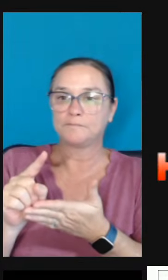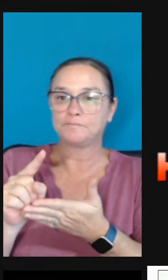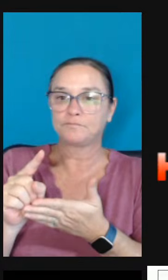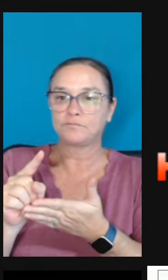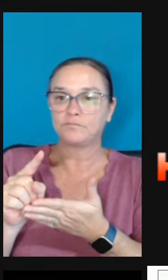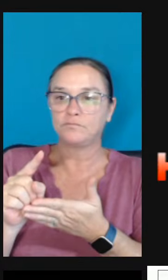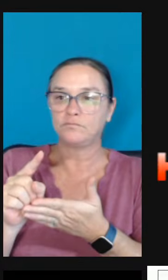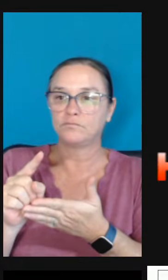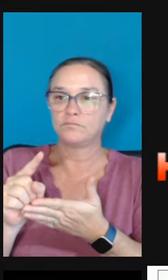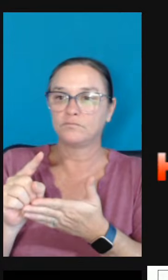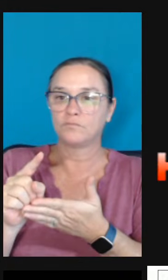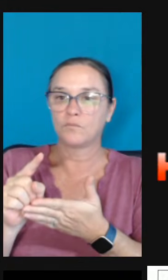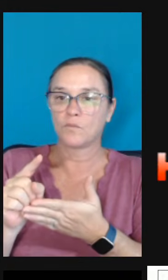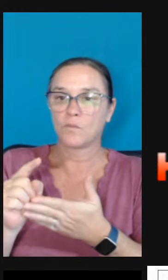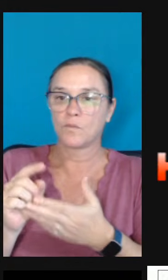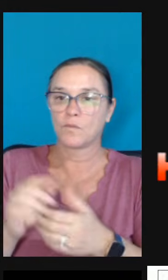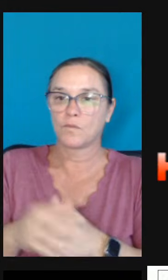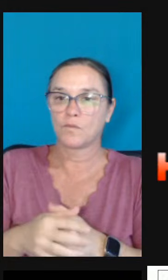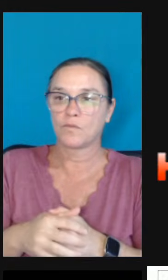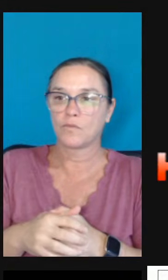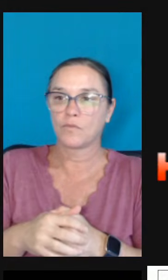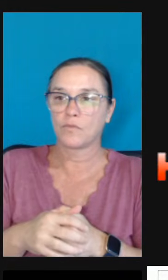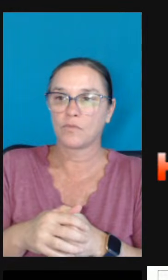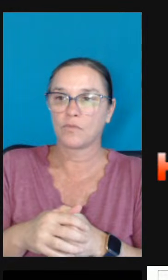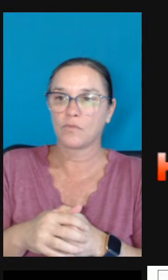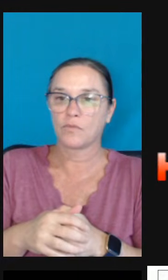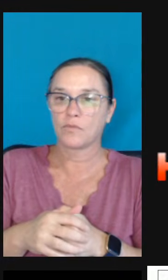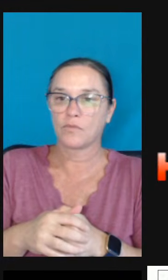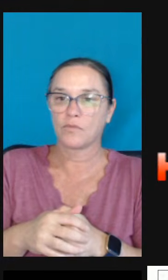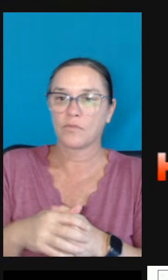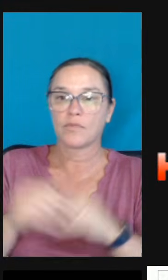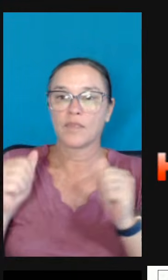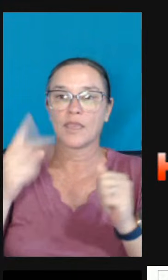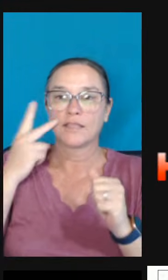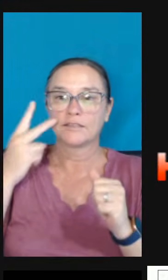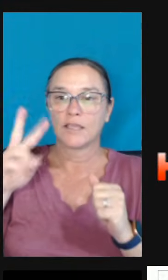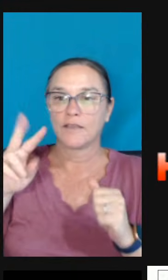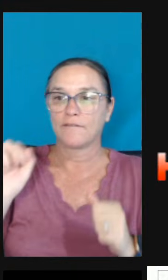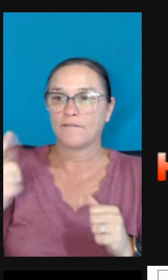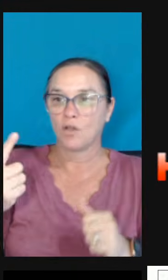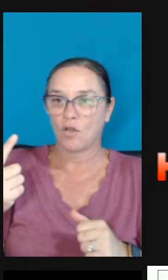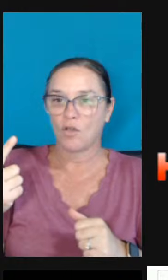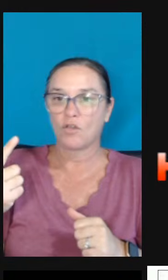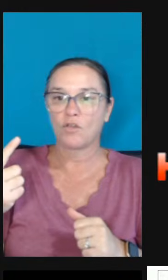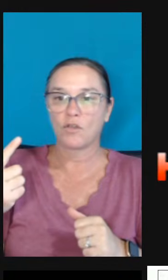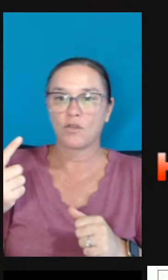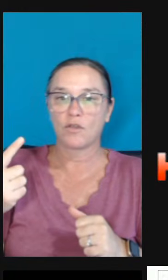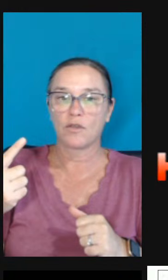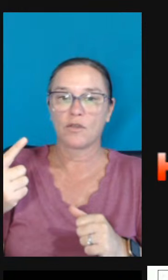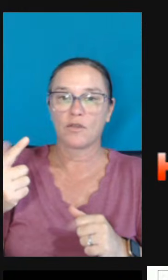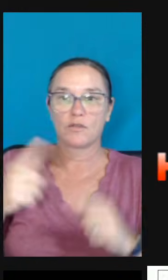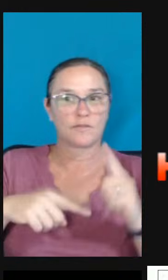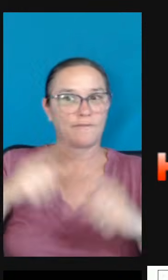still preserving my ability to move it. Okay, yeah, so there you can see how the VOG has varied